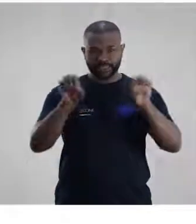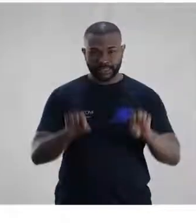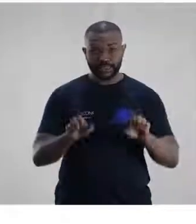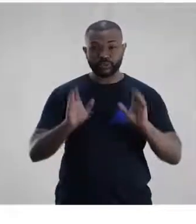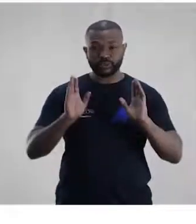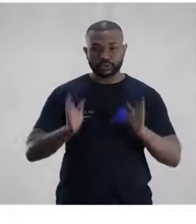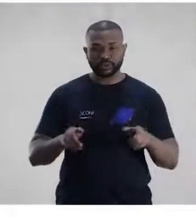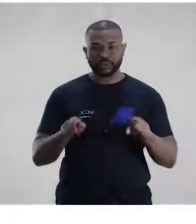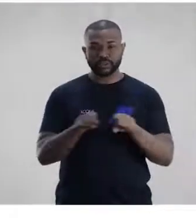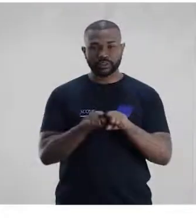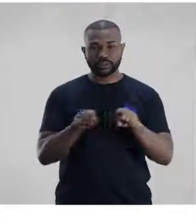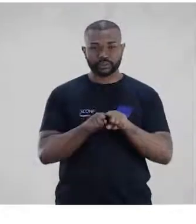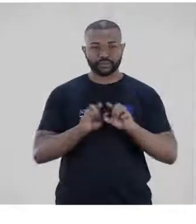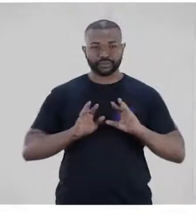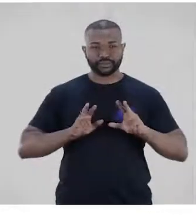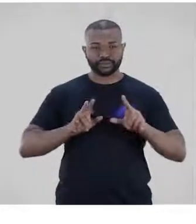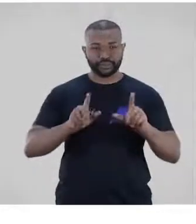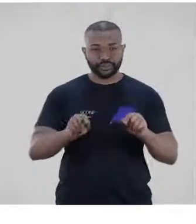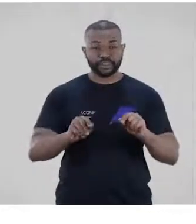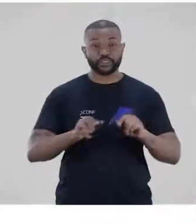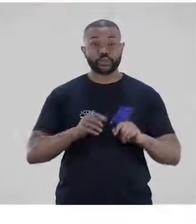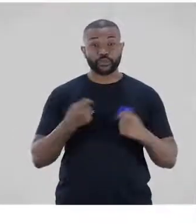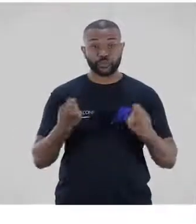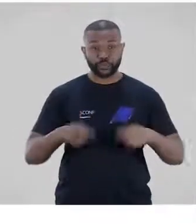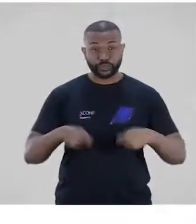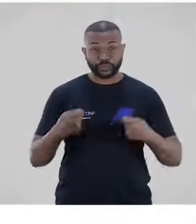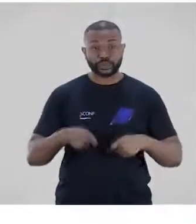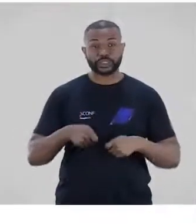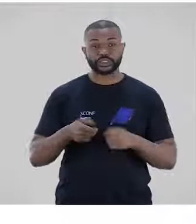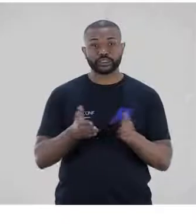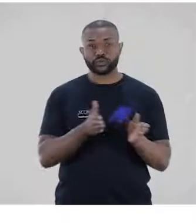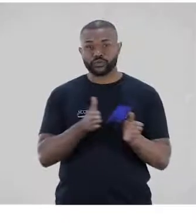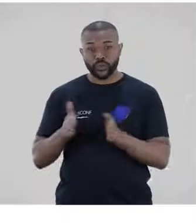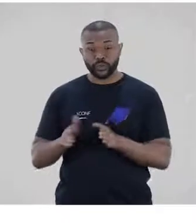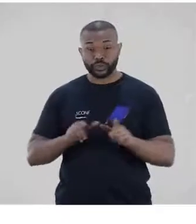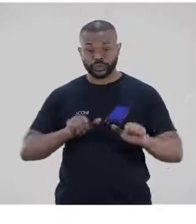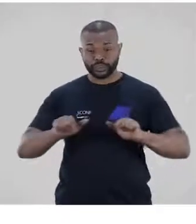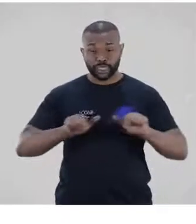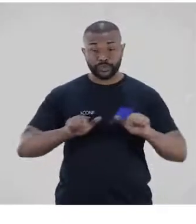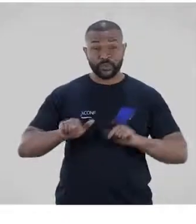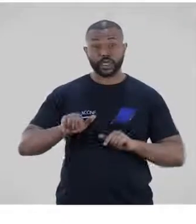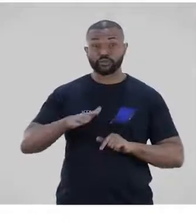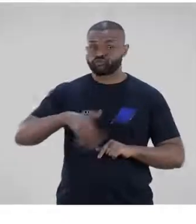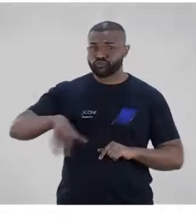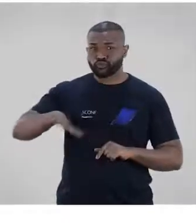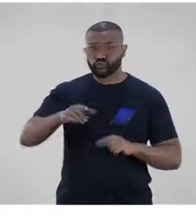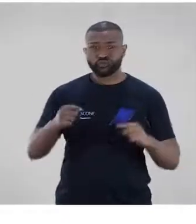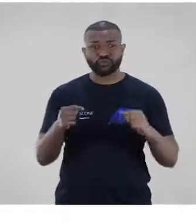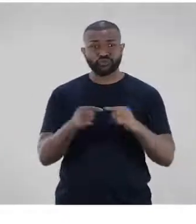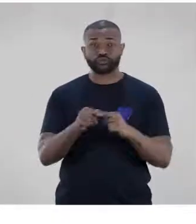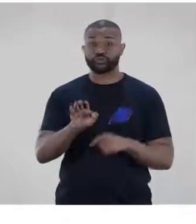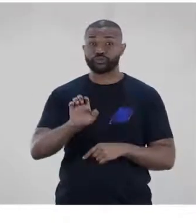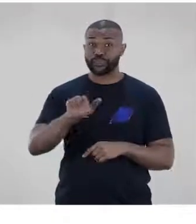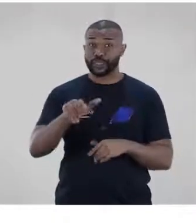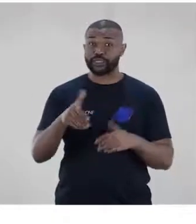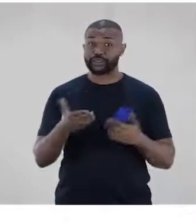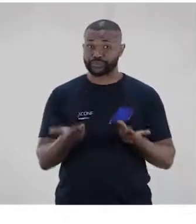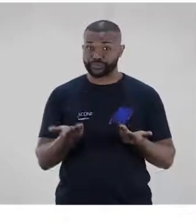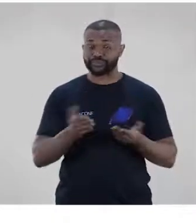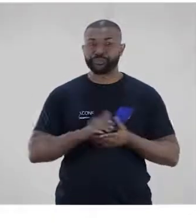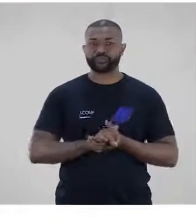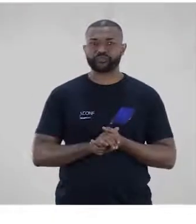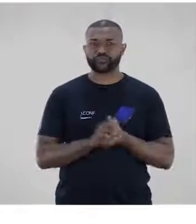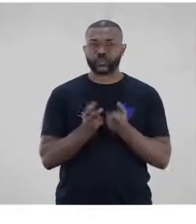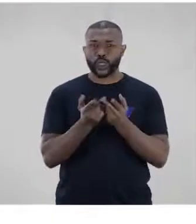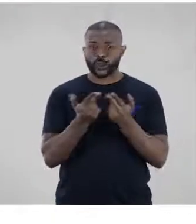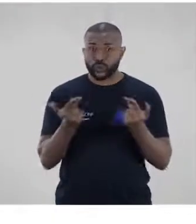to build something else in place so that these pieces can play well together. A data product, if it can't be merged or, you